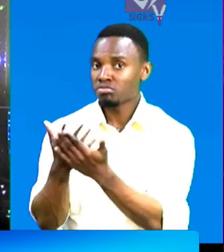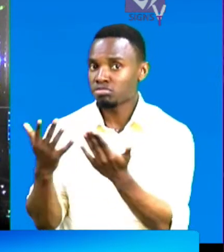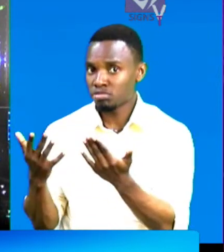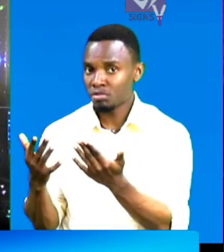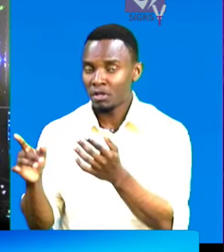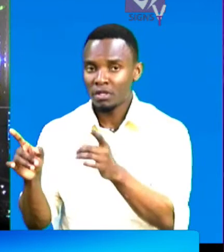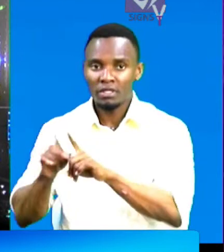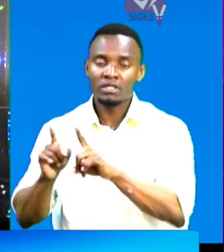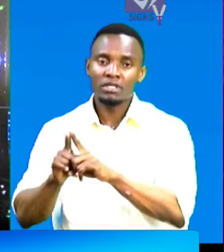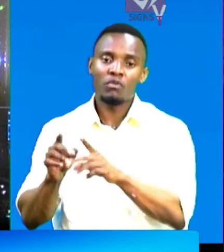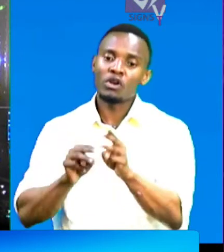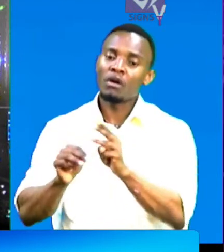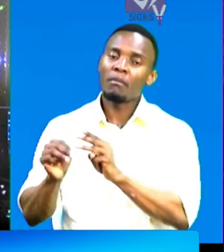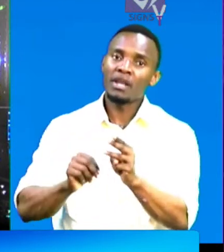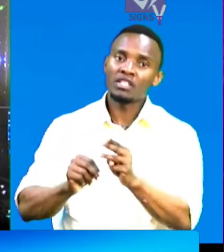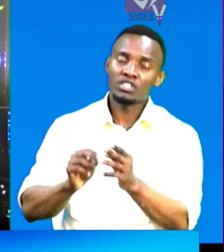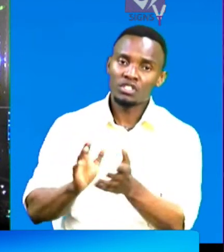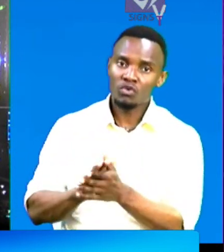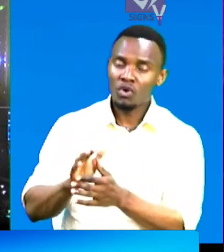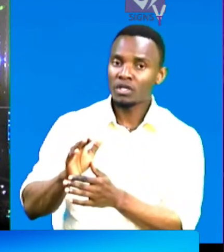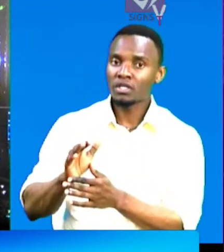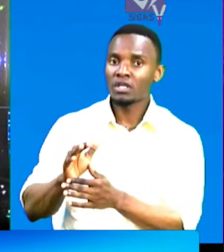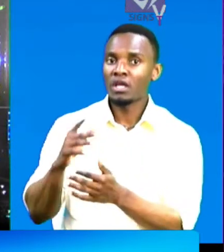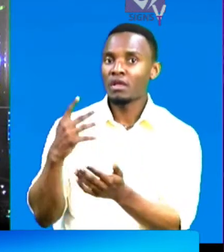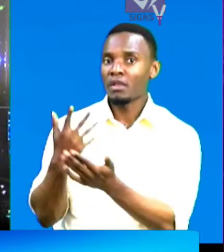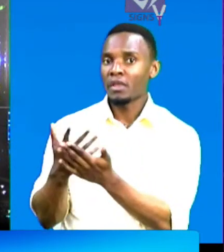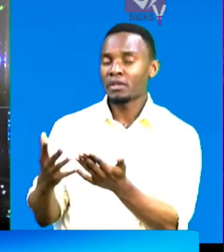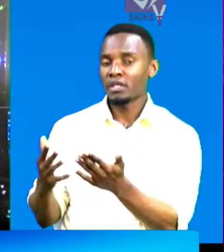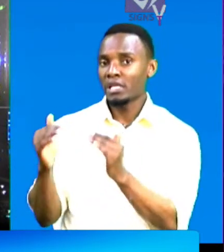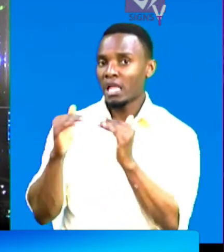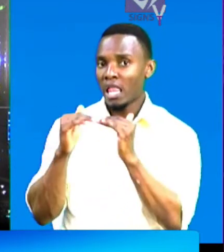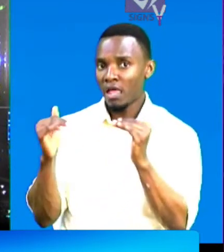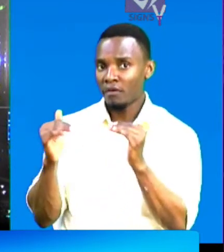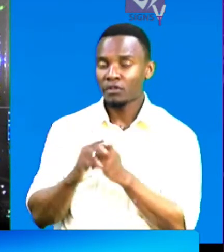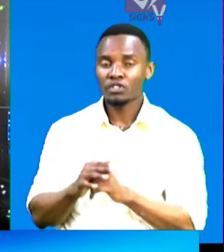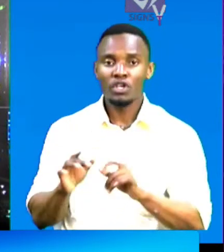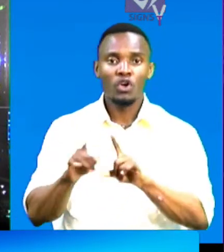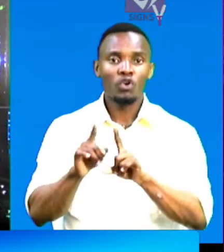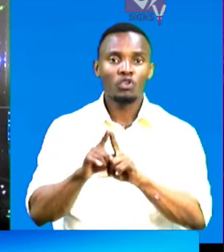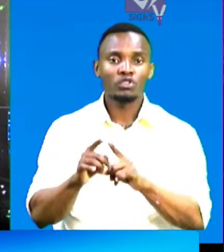managing inventory levels, then packaging